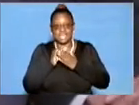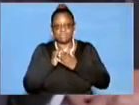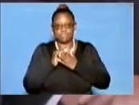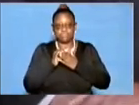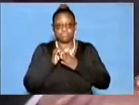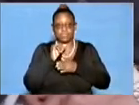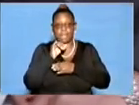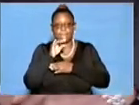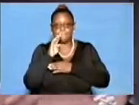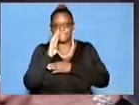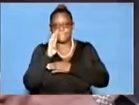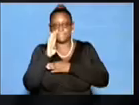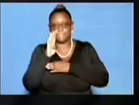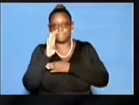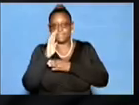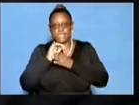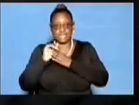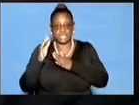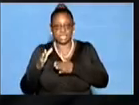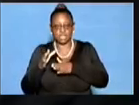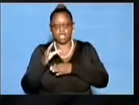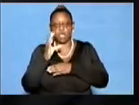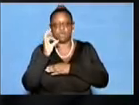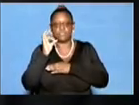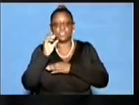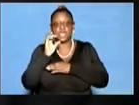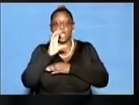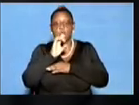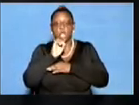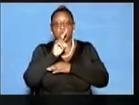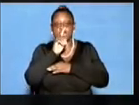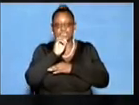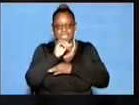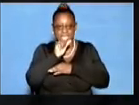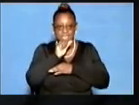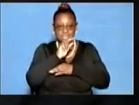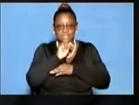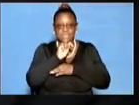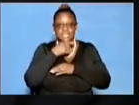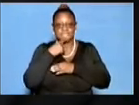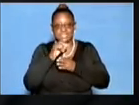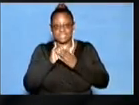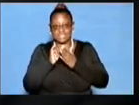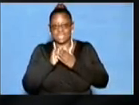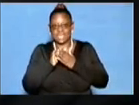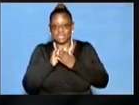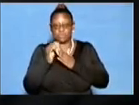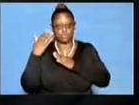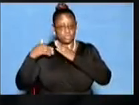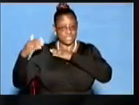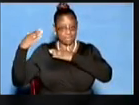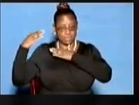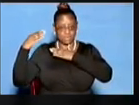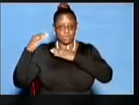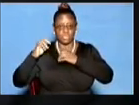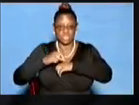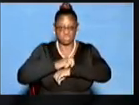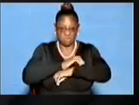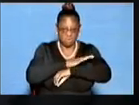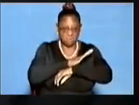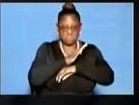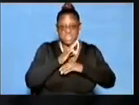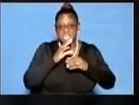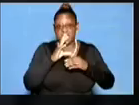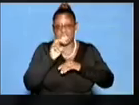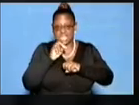chief of the Gazette. Well, it's the climate change. It's those things that was happening post-COVID in a nation where the